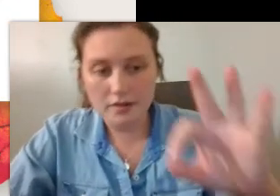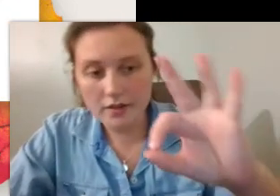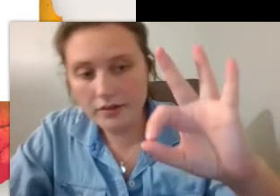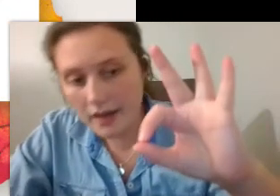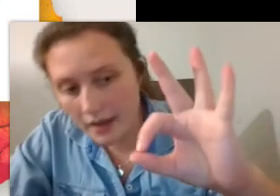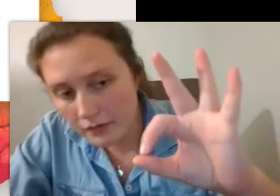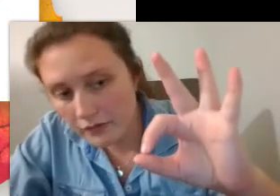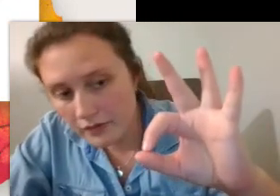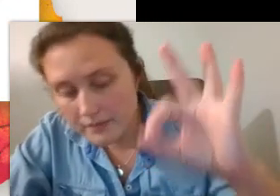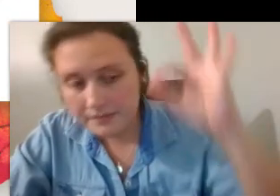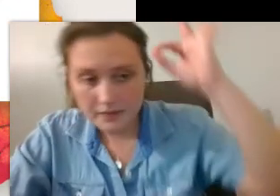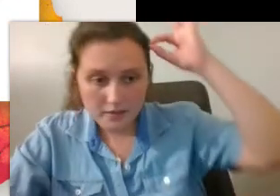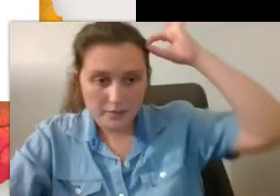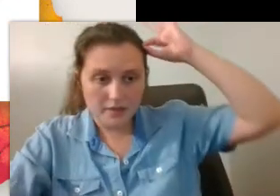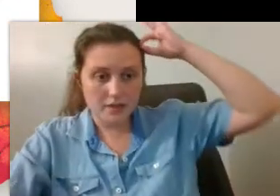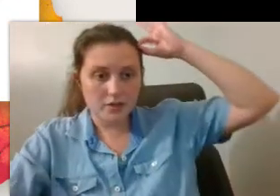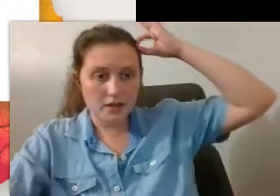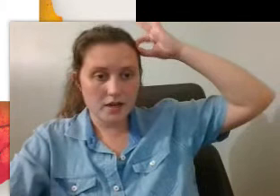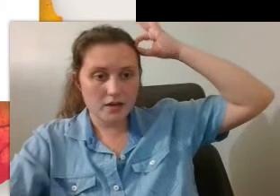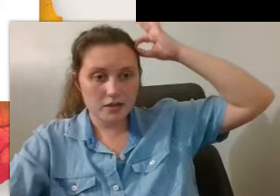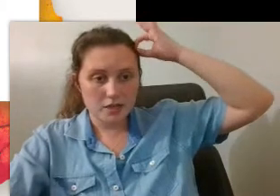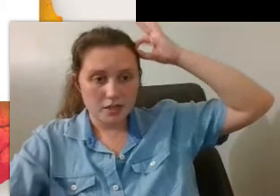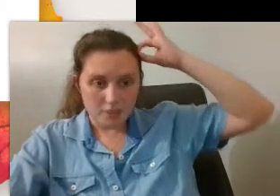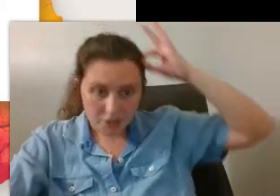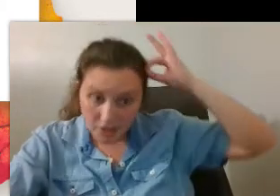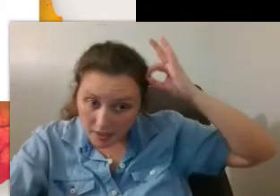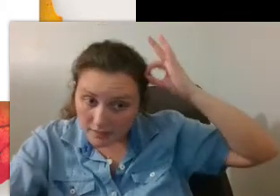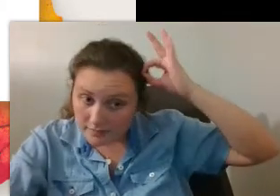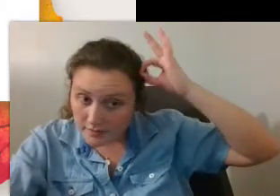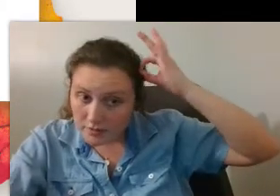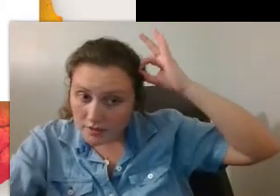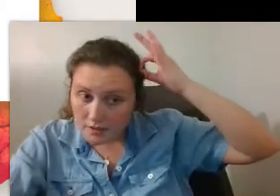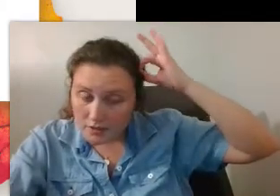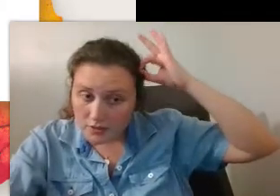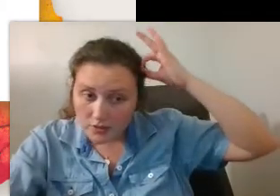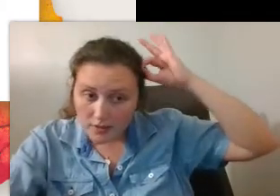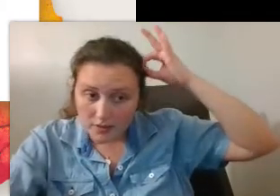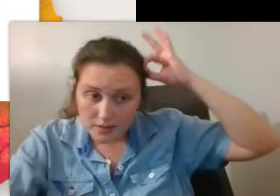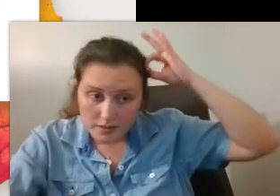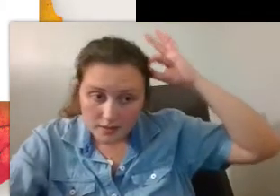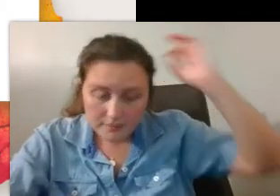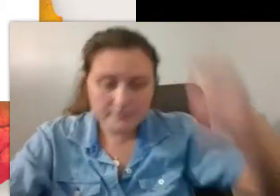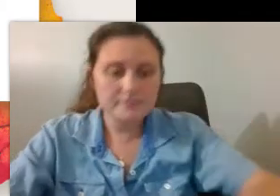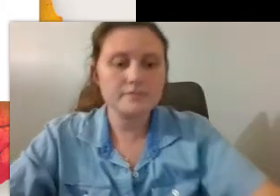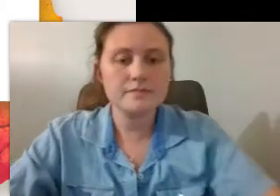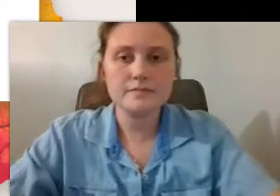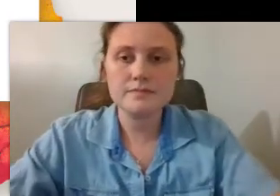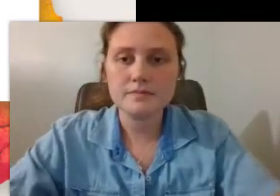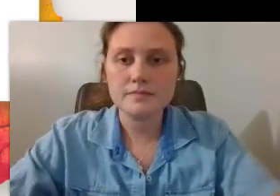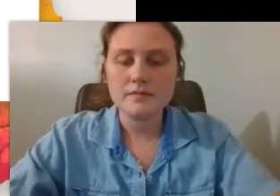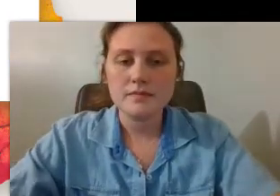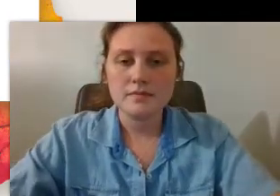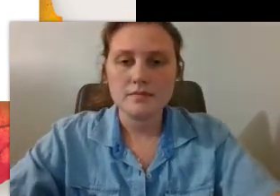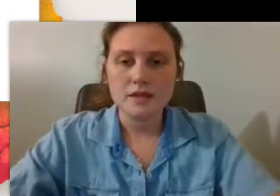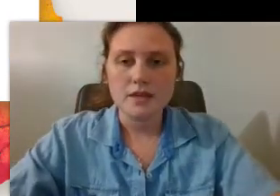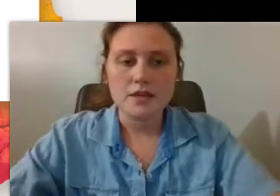Hair. Another F. Put it in your hair. Shake it. I'm trying to do it so you guys can see.